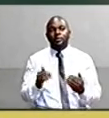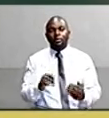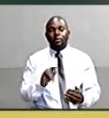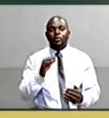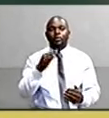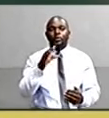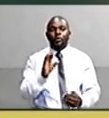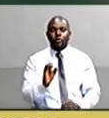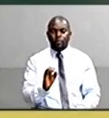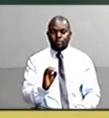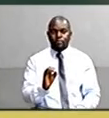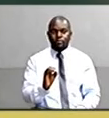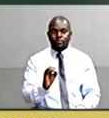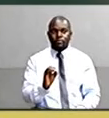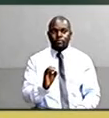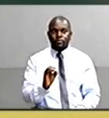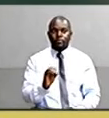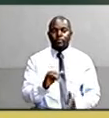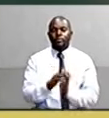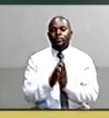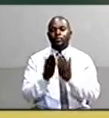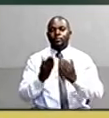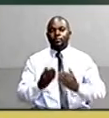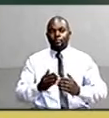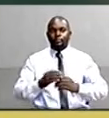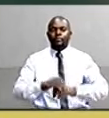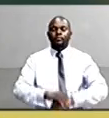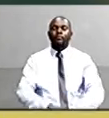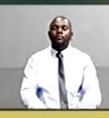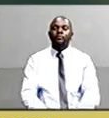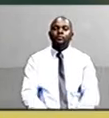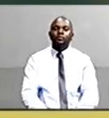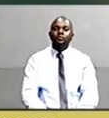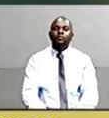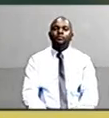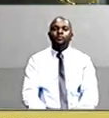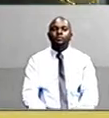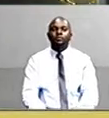Togo. Mutoni Hilda, UBC.